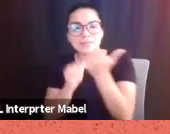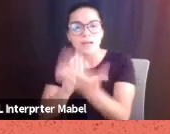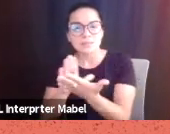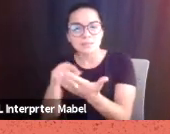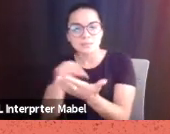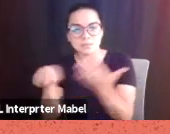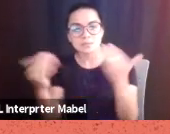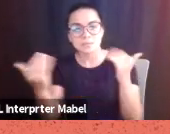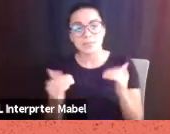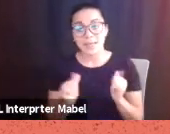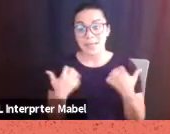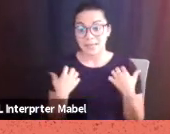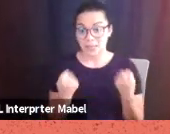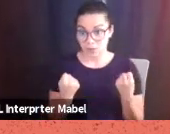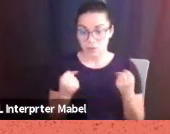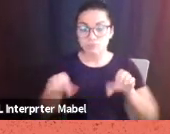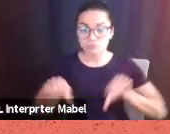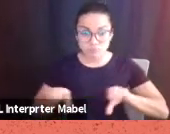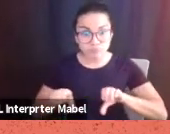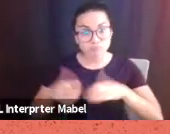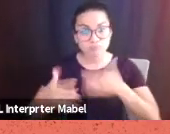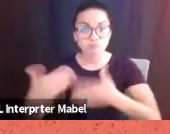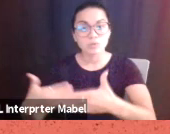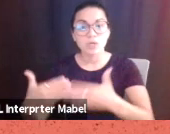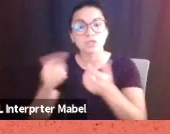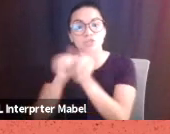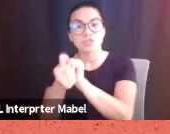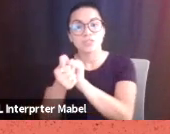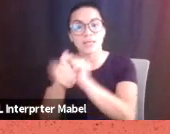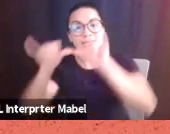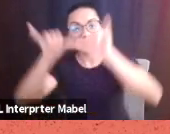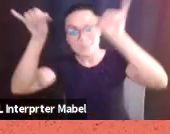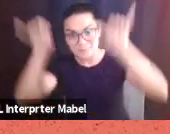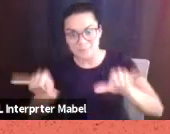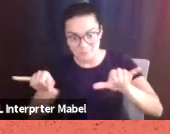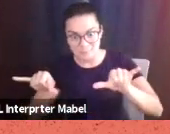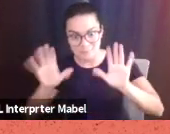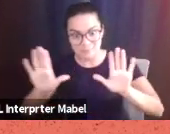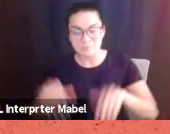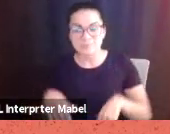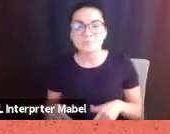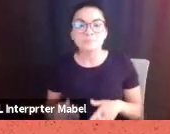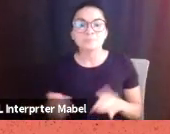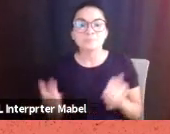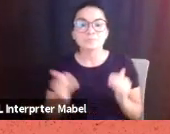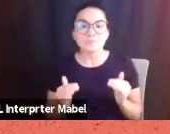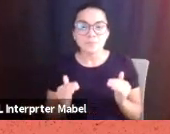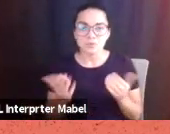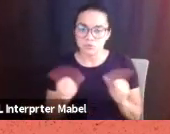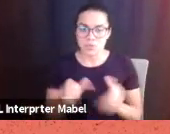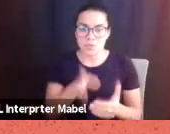heal, and to take action in service of creating systemic change that interrupts disrupts, prevents, and ends sexual